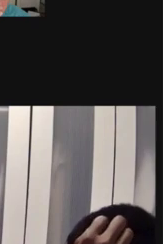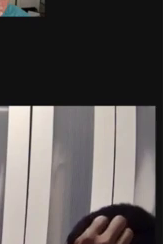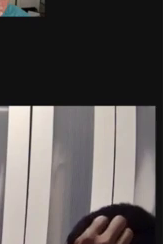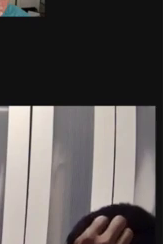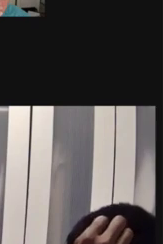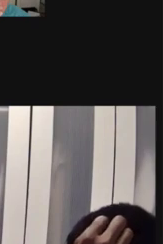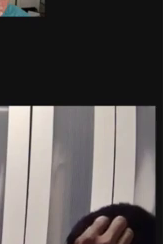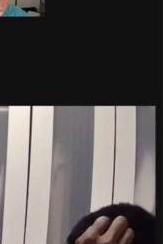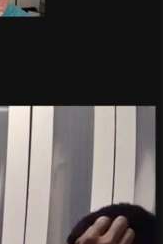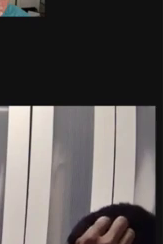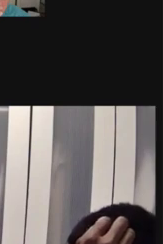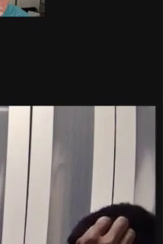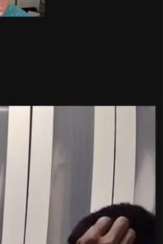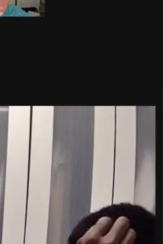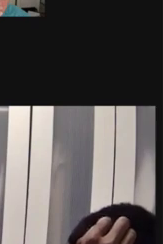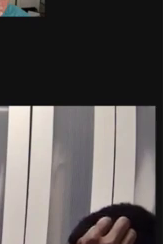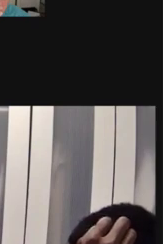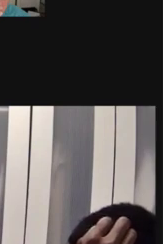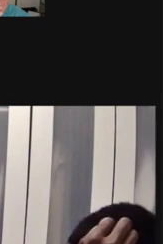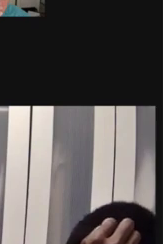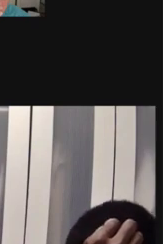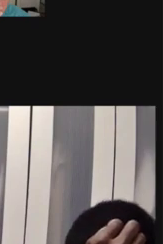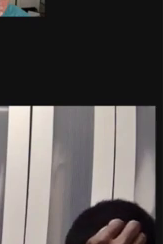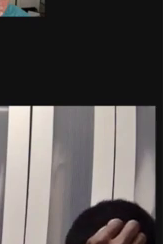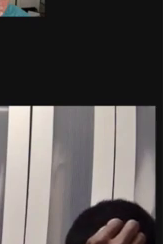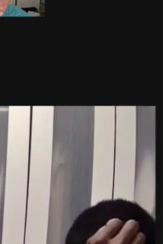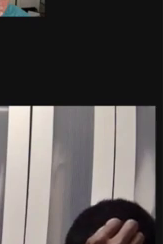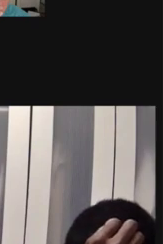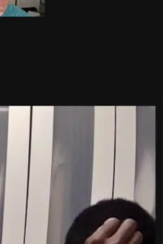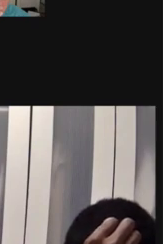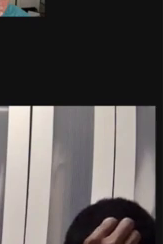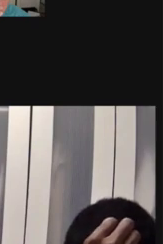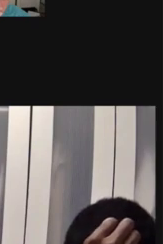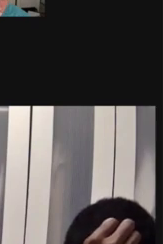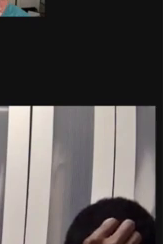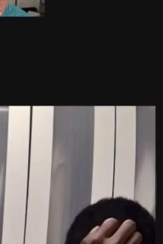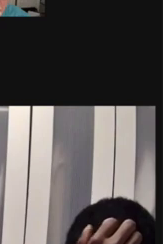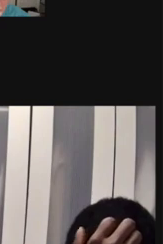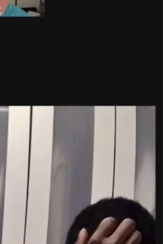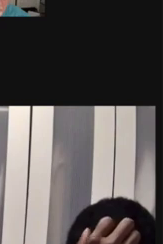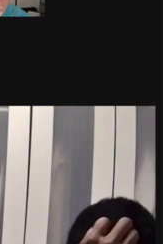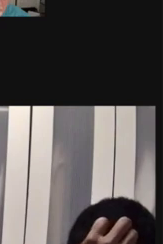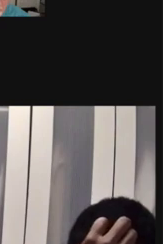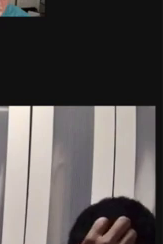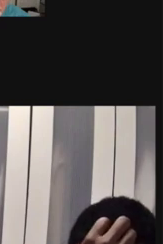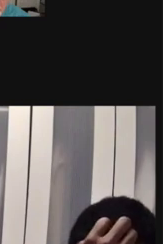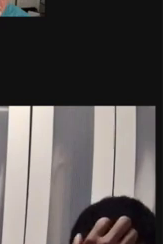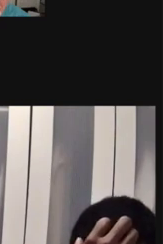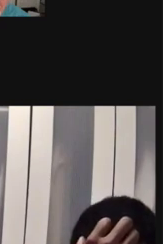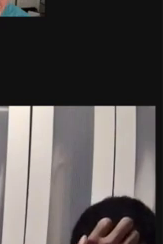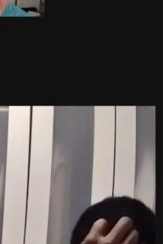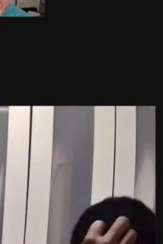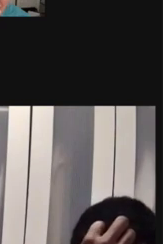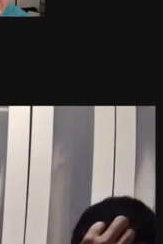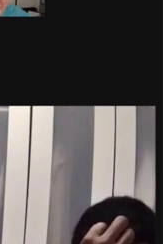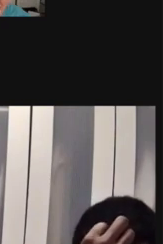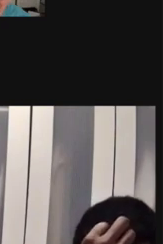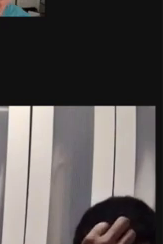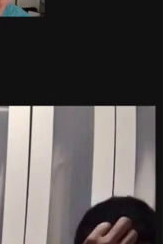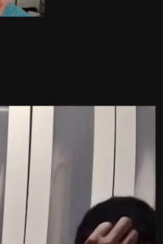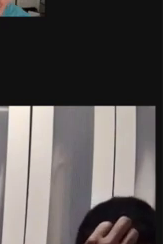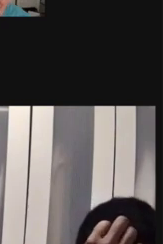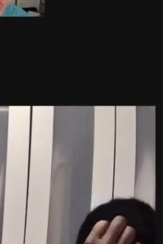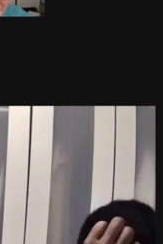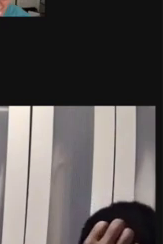strike. You have to come back in an hour. He said, but go catch a taxi. Oh, my goodness. And the taxi said from the little town that we